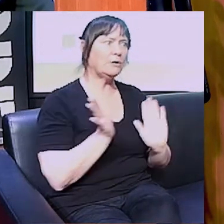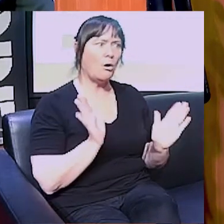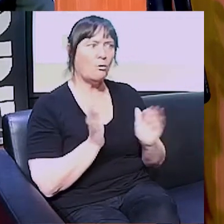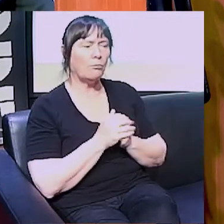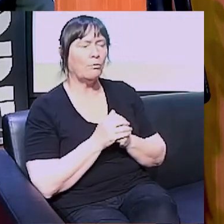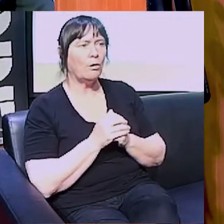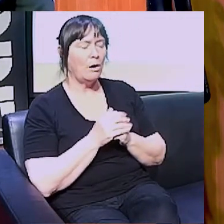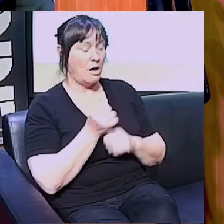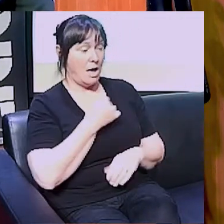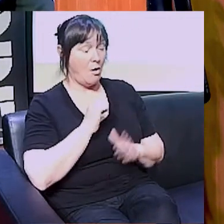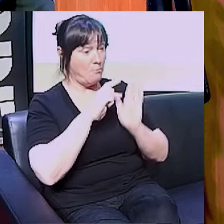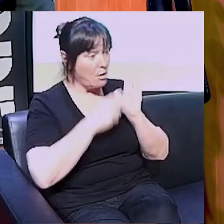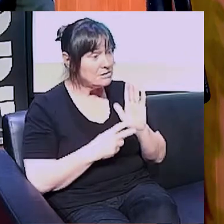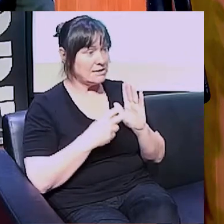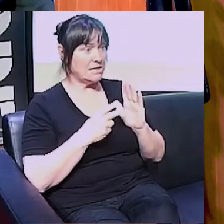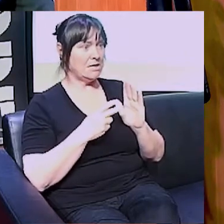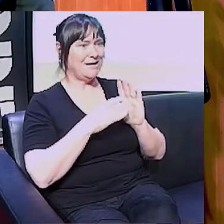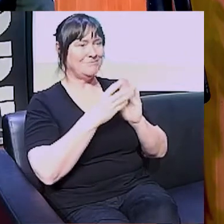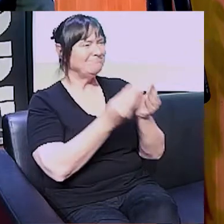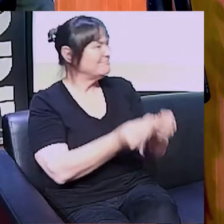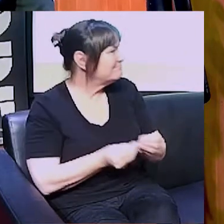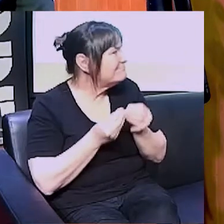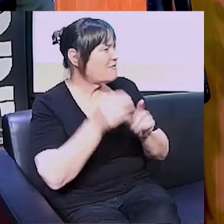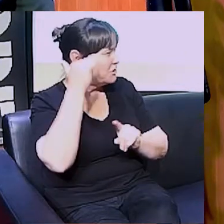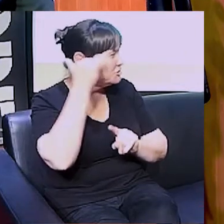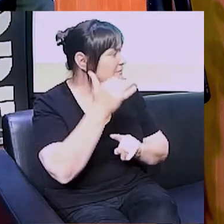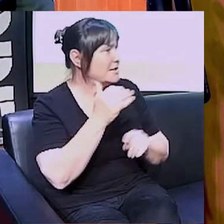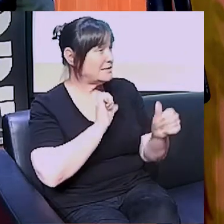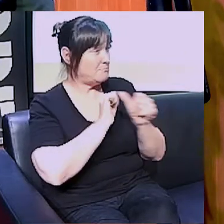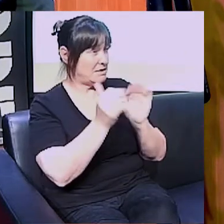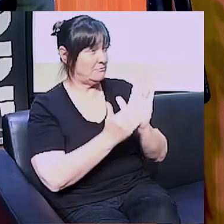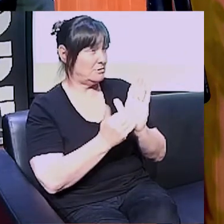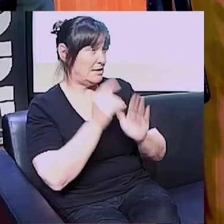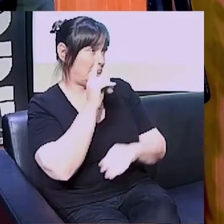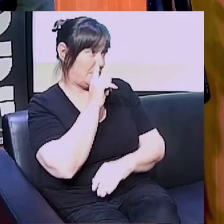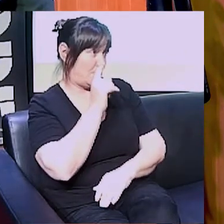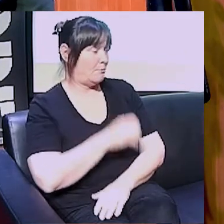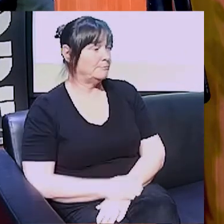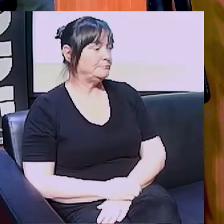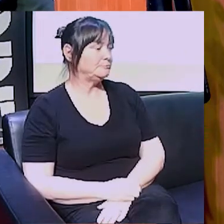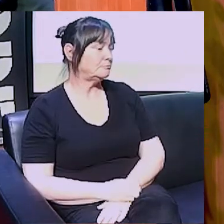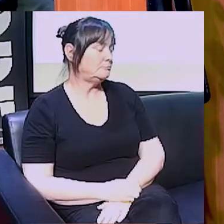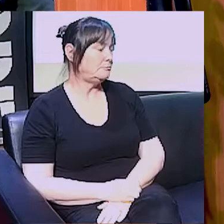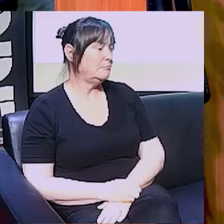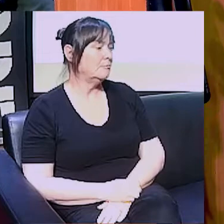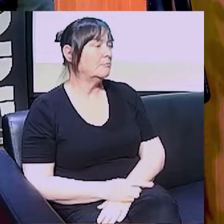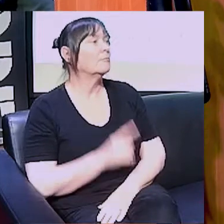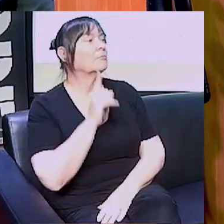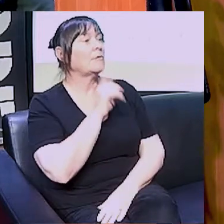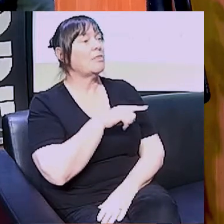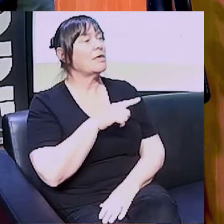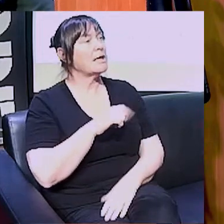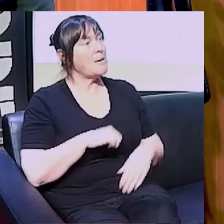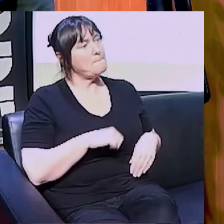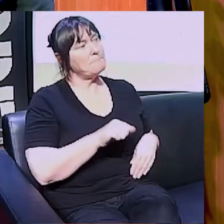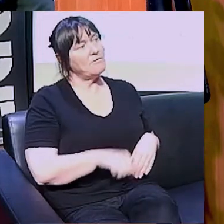our whole drive and our whole policy and our ethos and philosophy is to get the best for New Zealanders. The Provincial Growth Fund